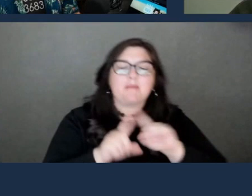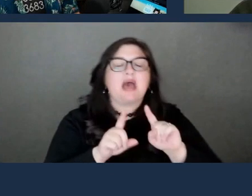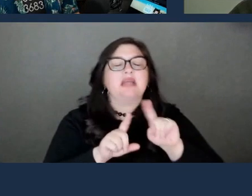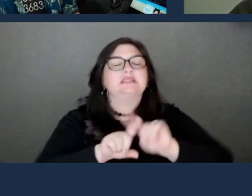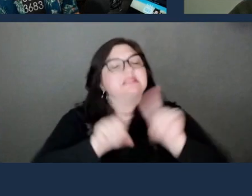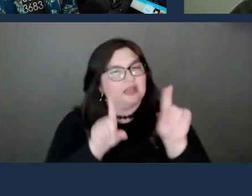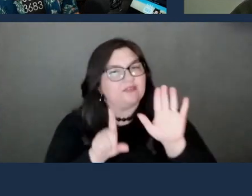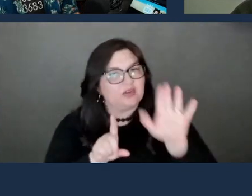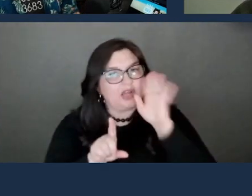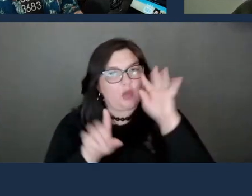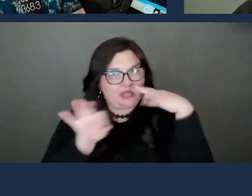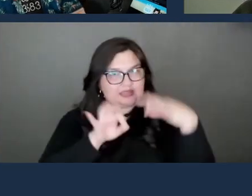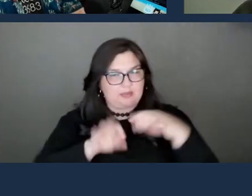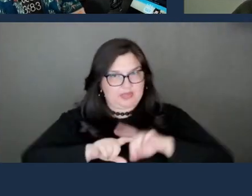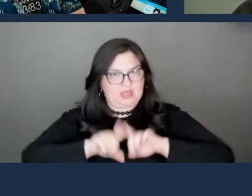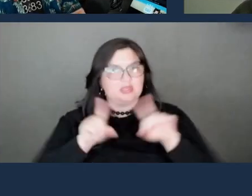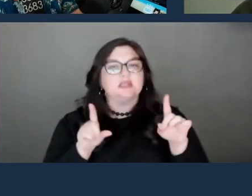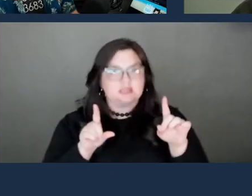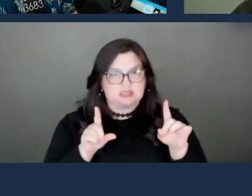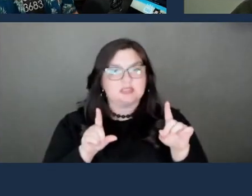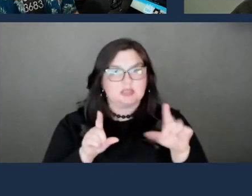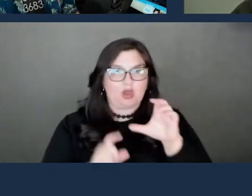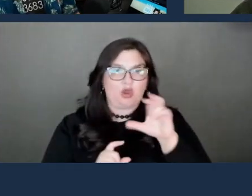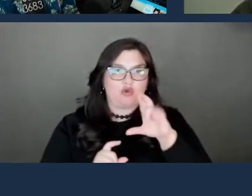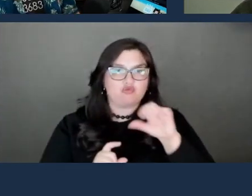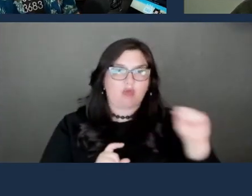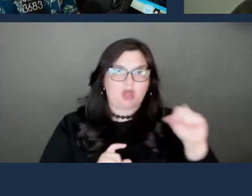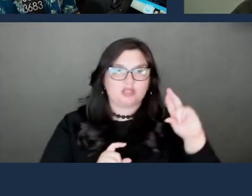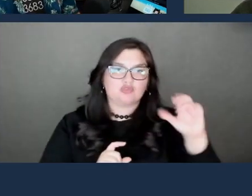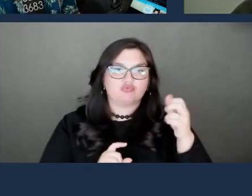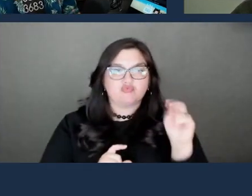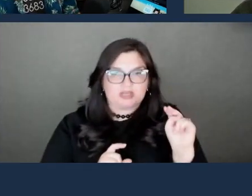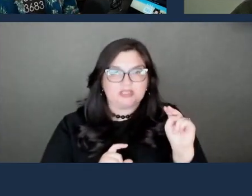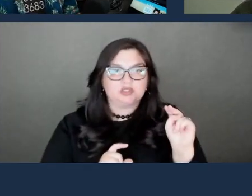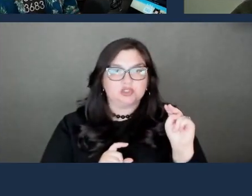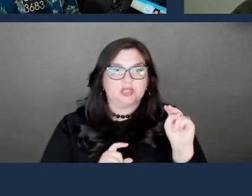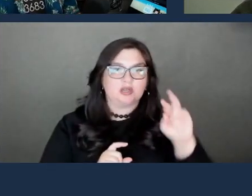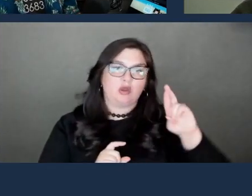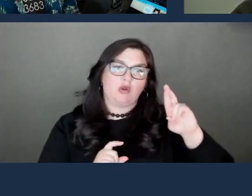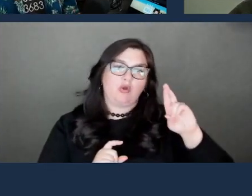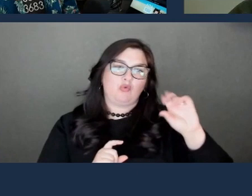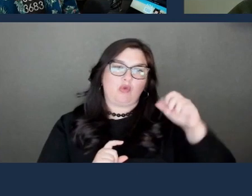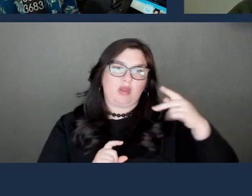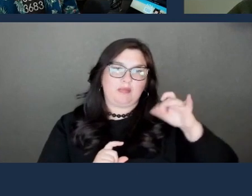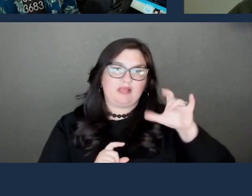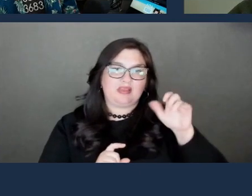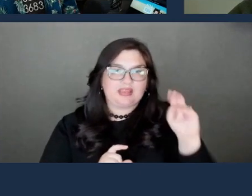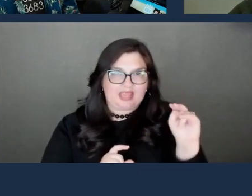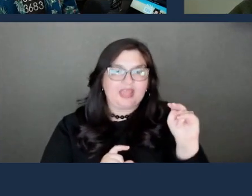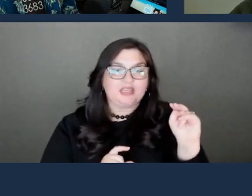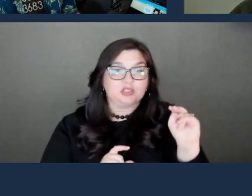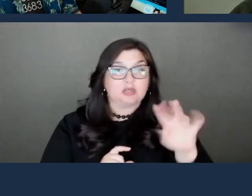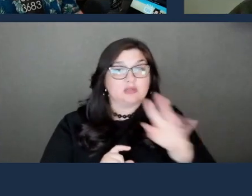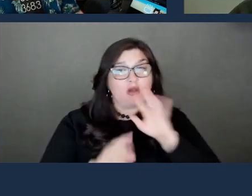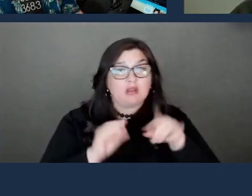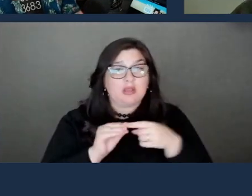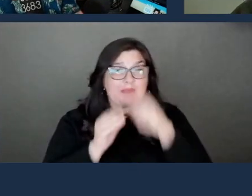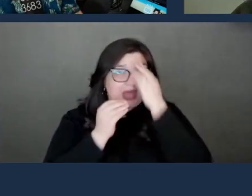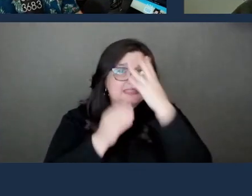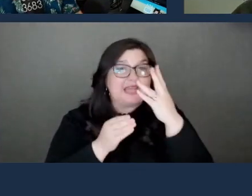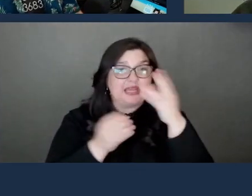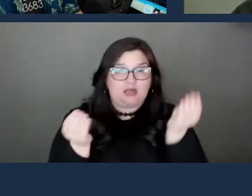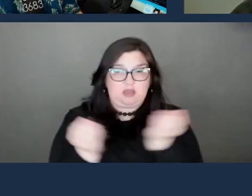With cross-region replication being the engine of the data movement, that's actually what's transferring the data between the